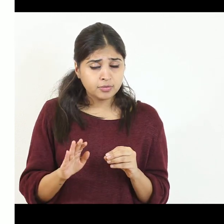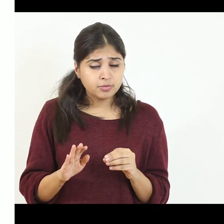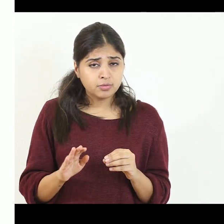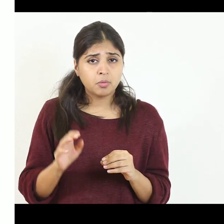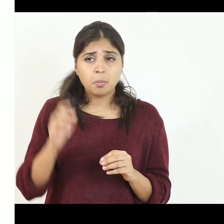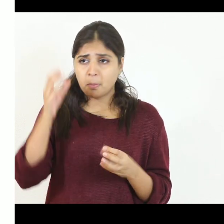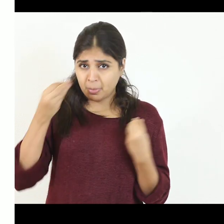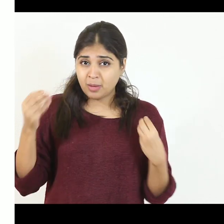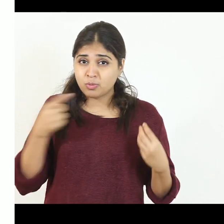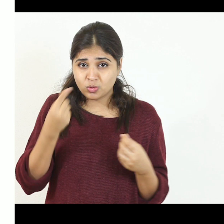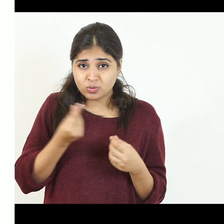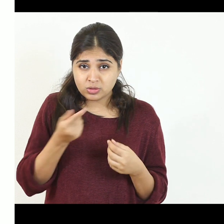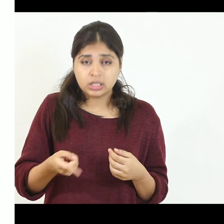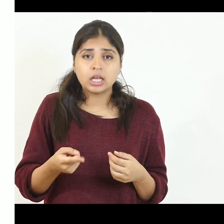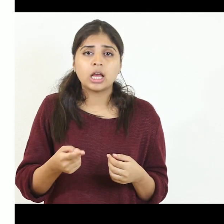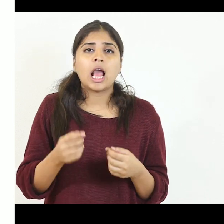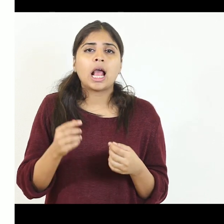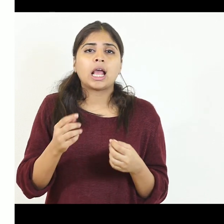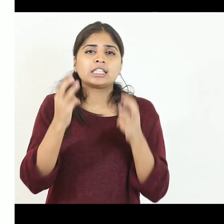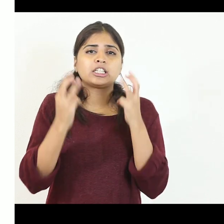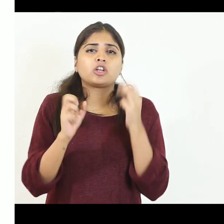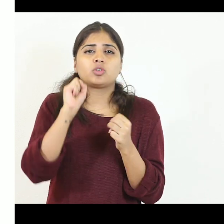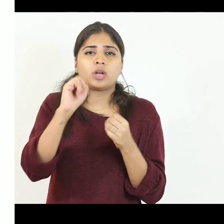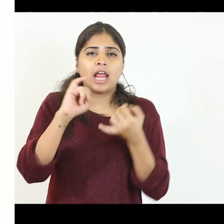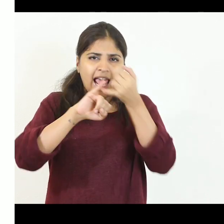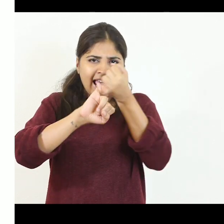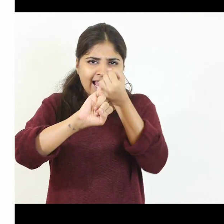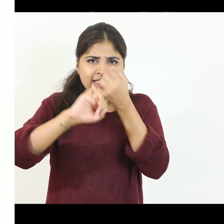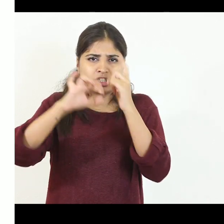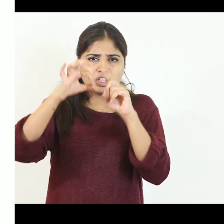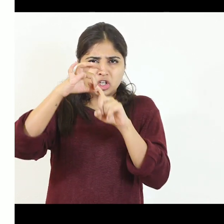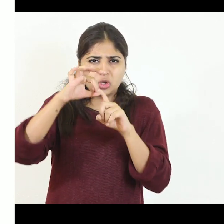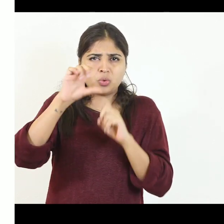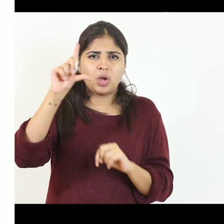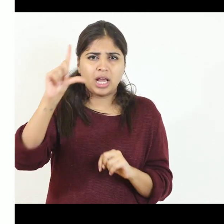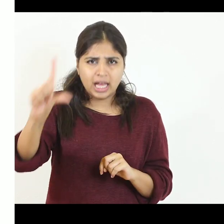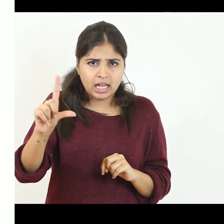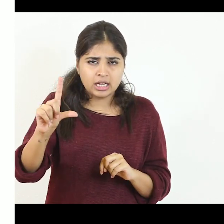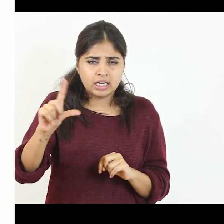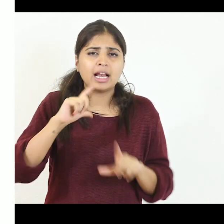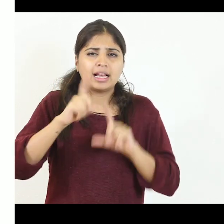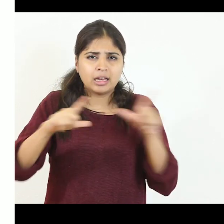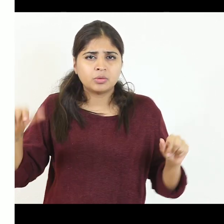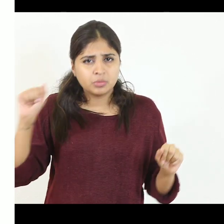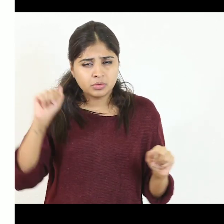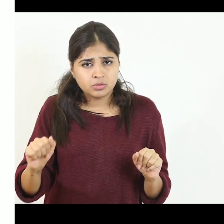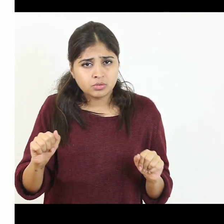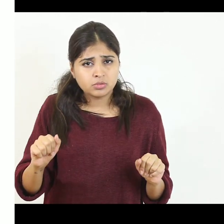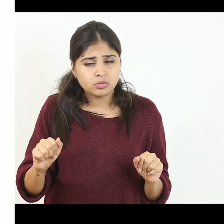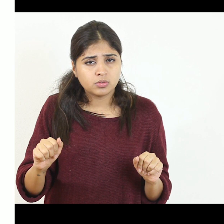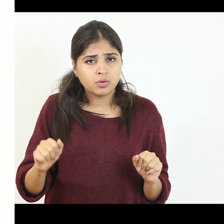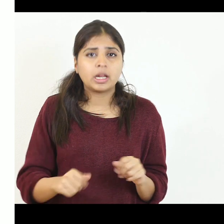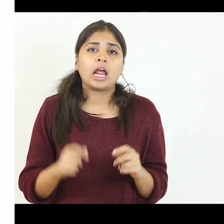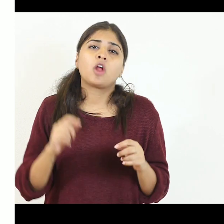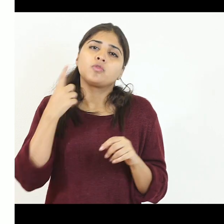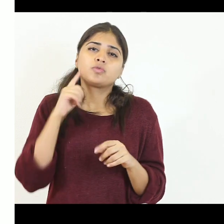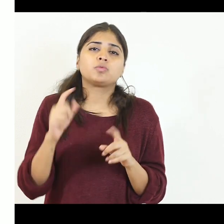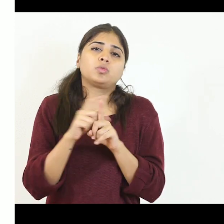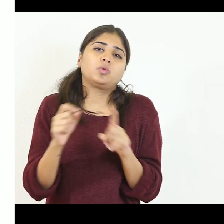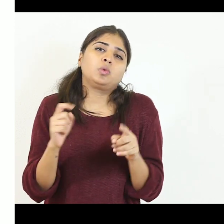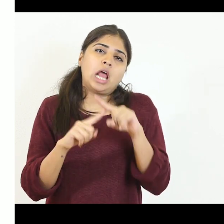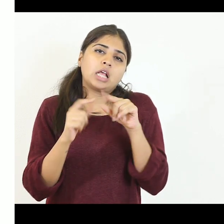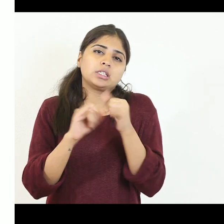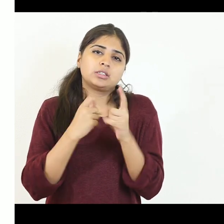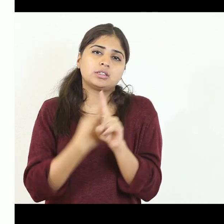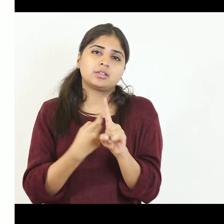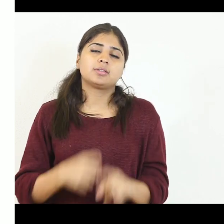(SQL) to perform many of their database tasks. To enter SQL, you need to open an interface